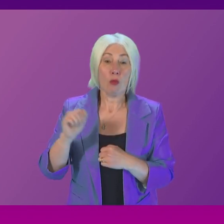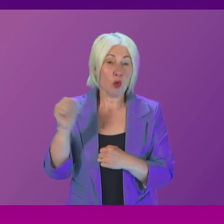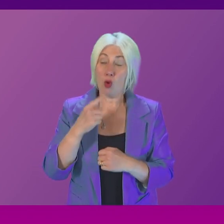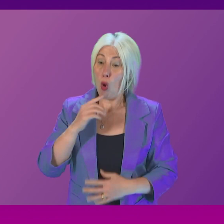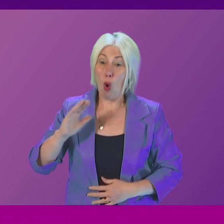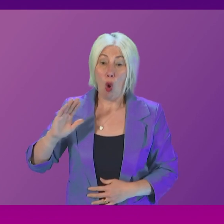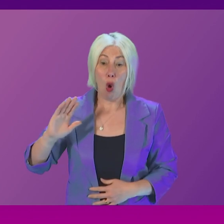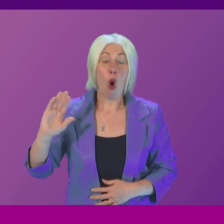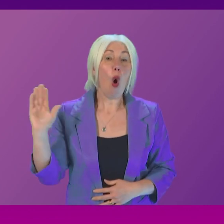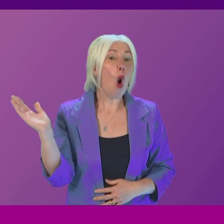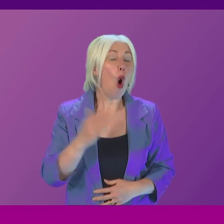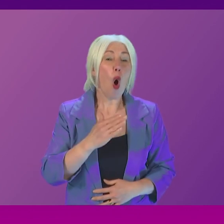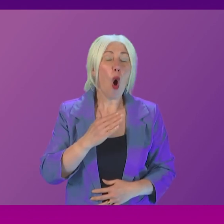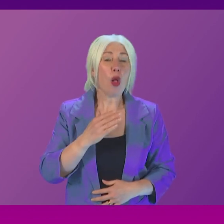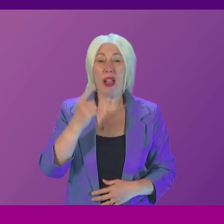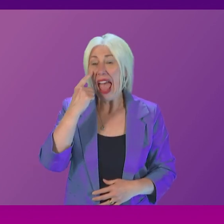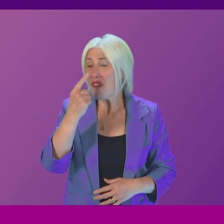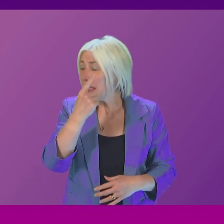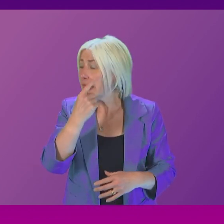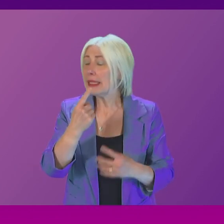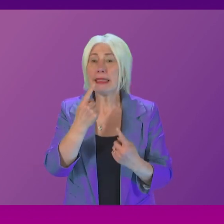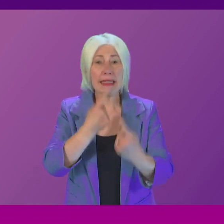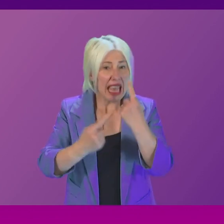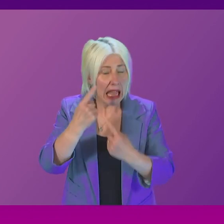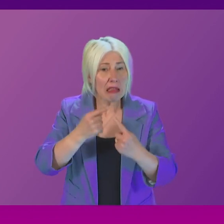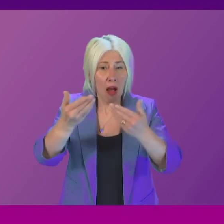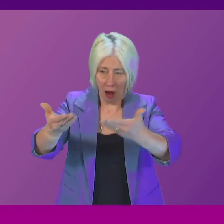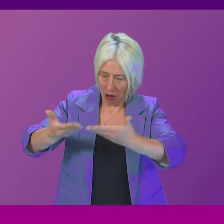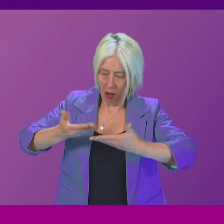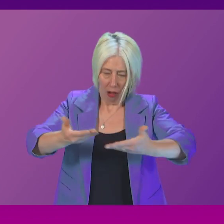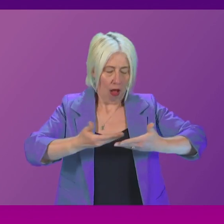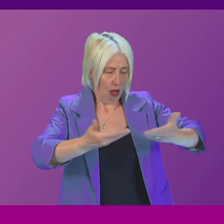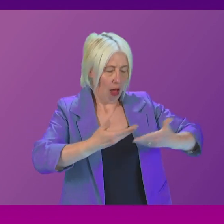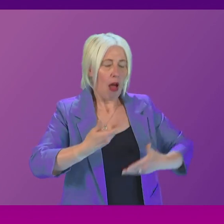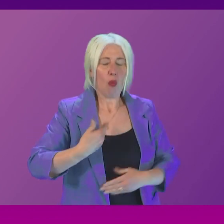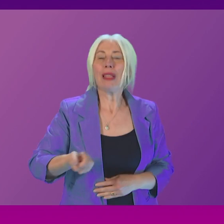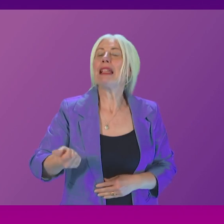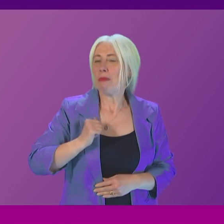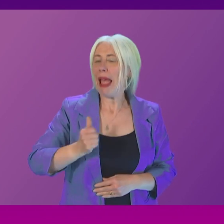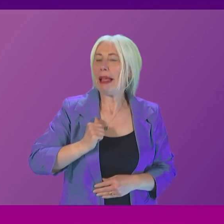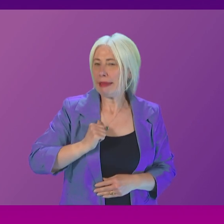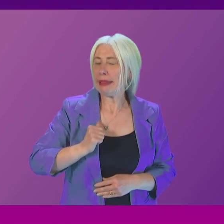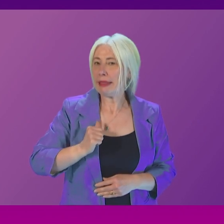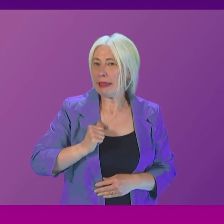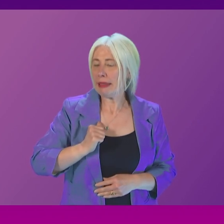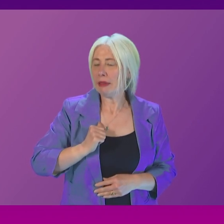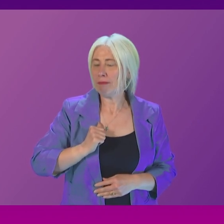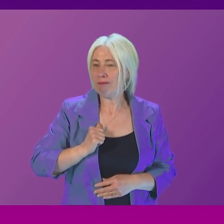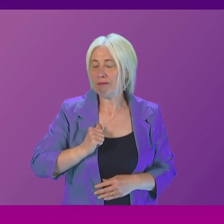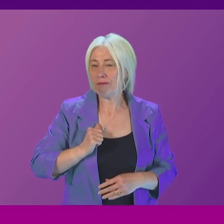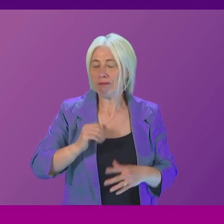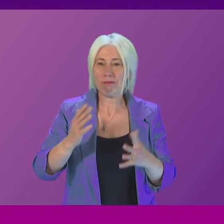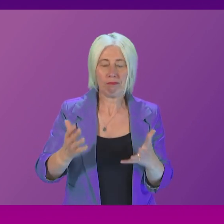all of the empirical evidence and data tells us that we would expect there